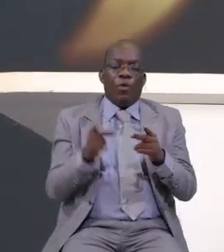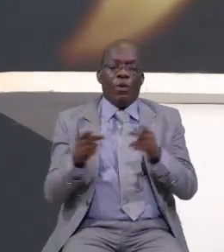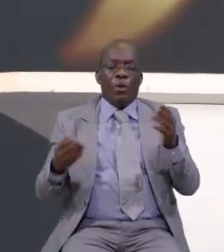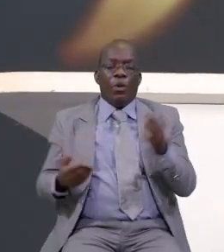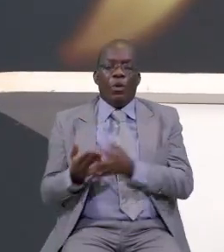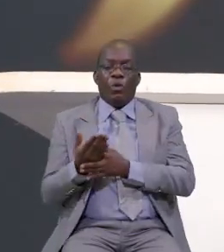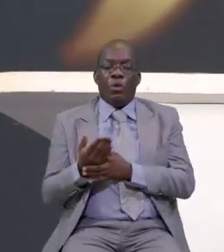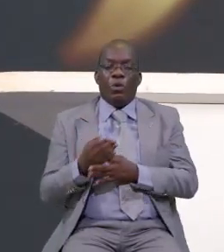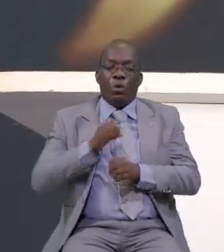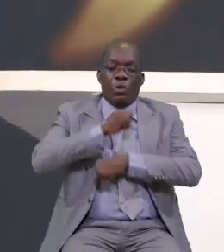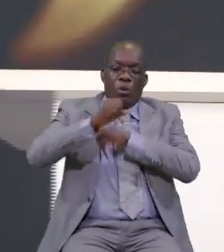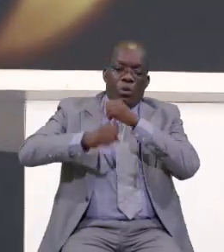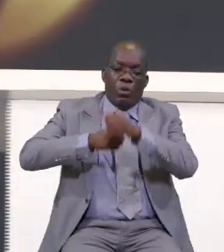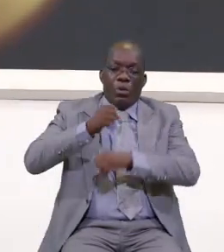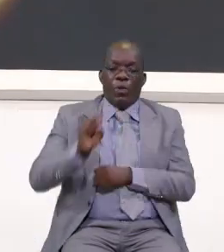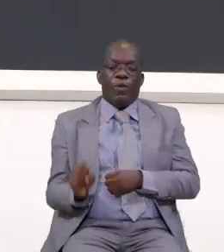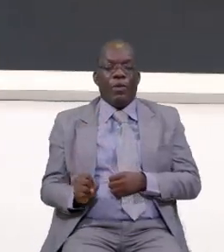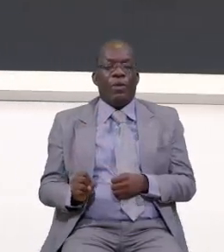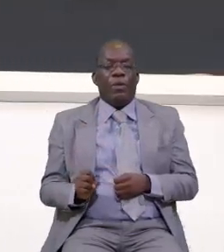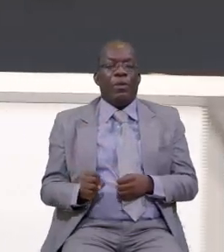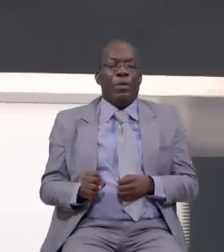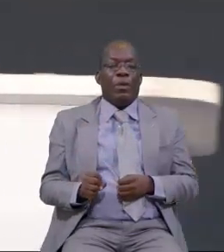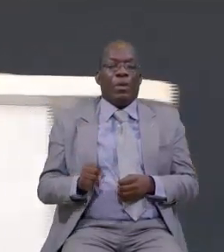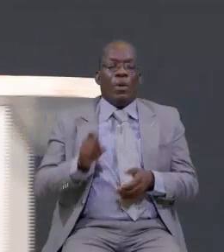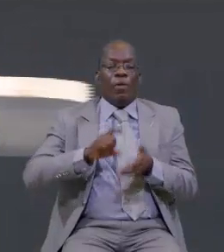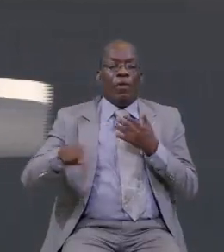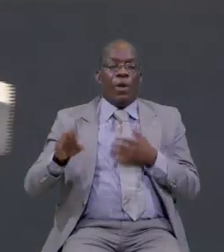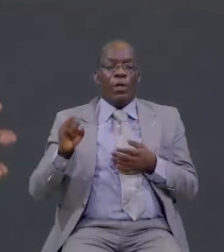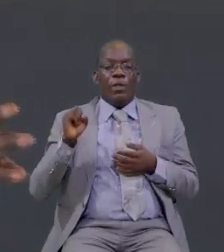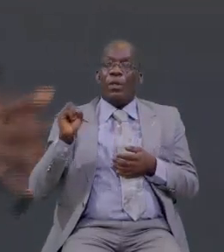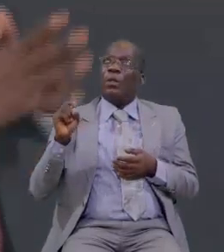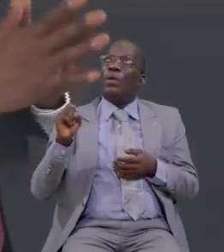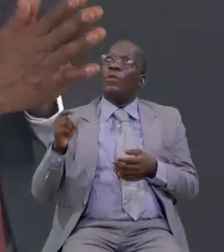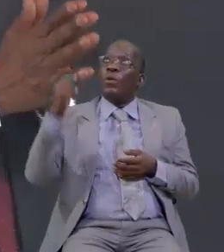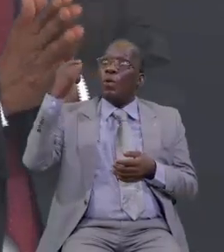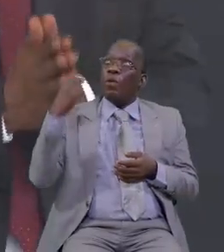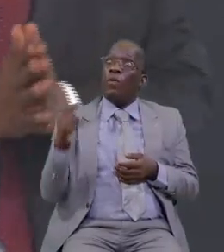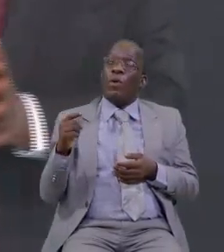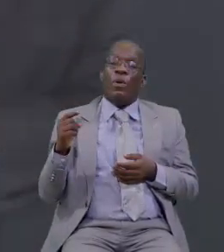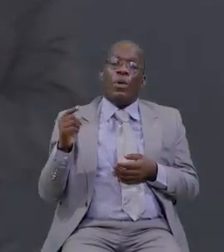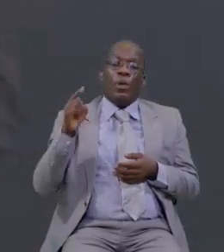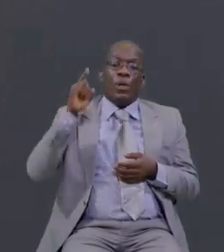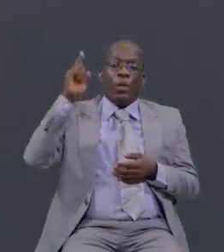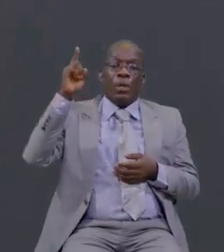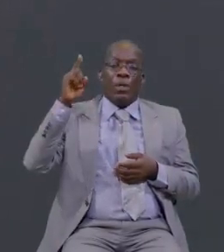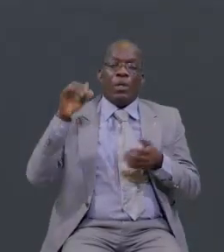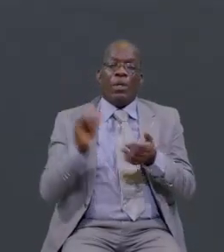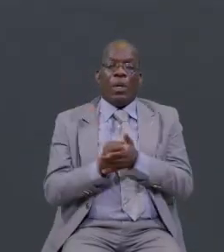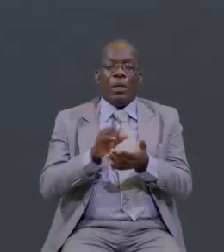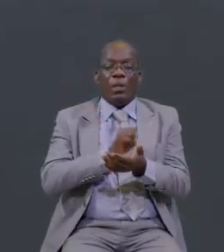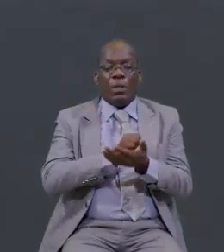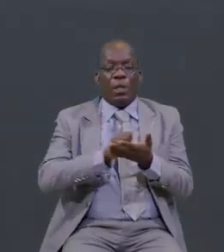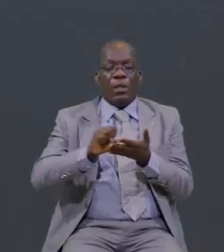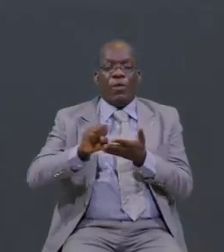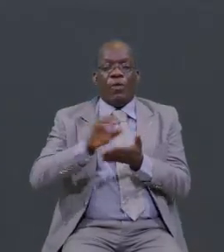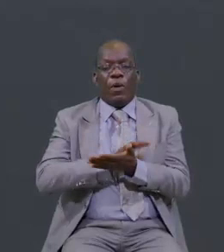us in verse 11, it says, "For he that sanctifies,